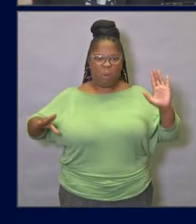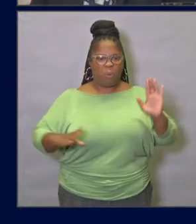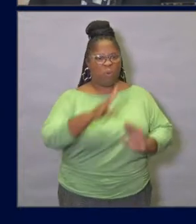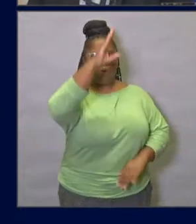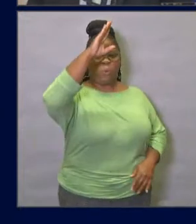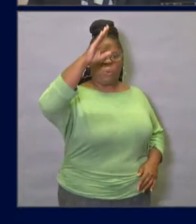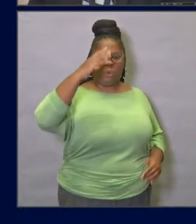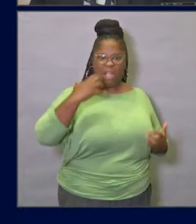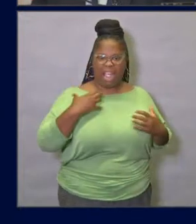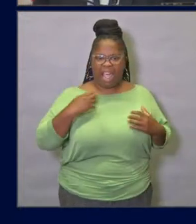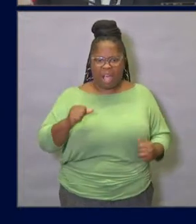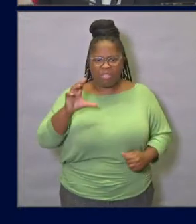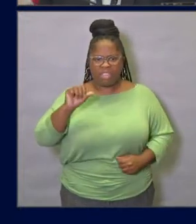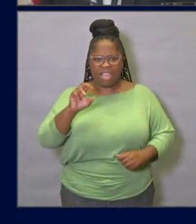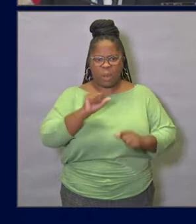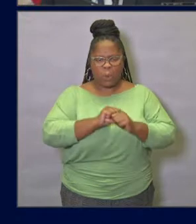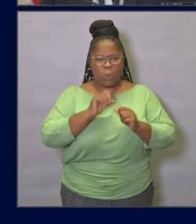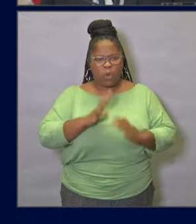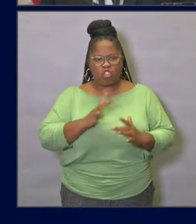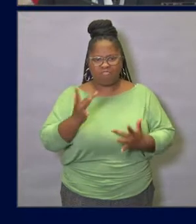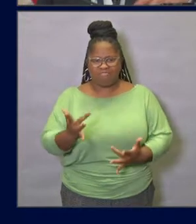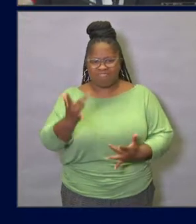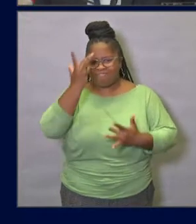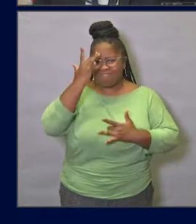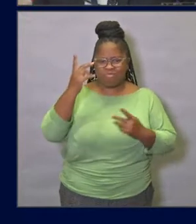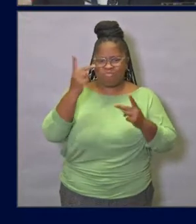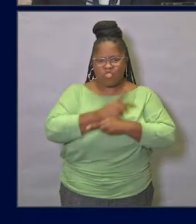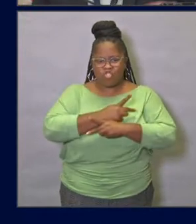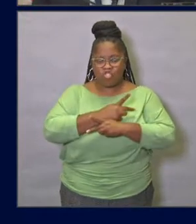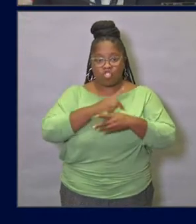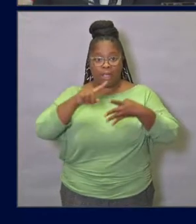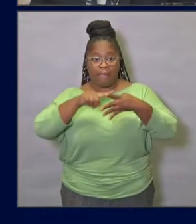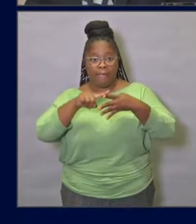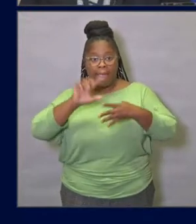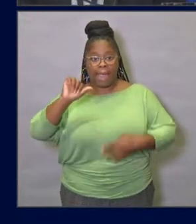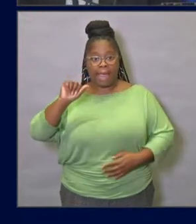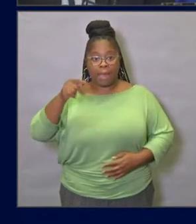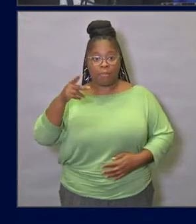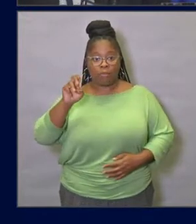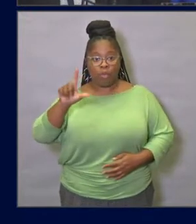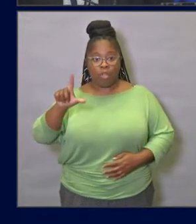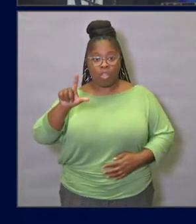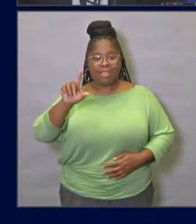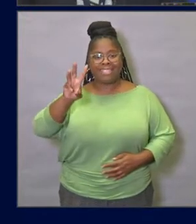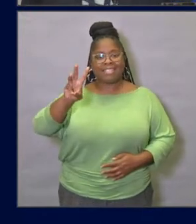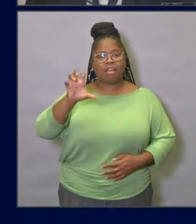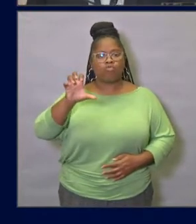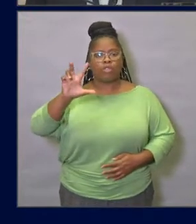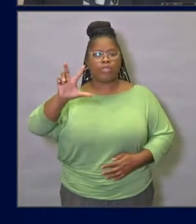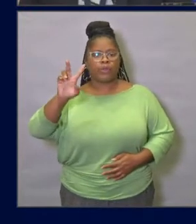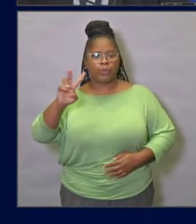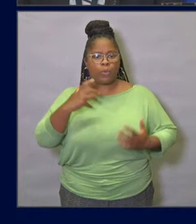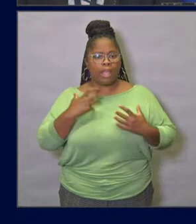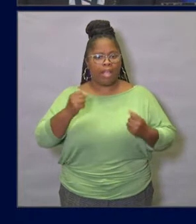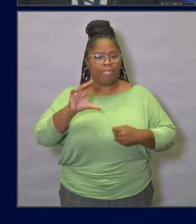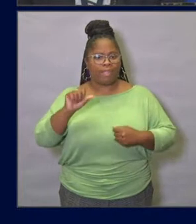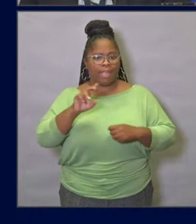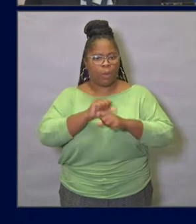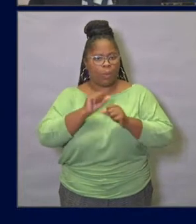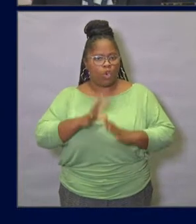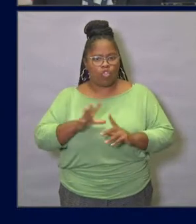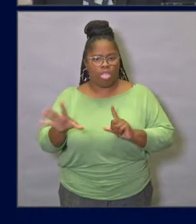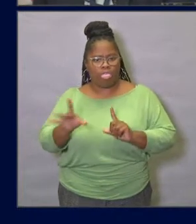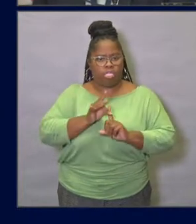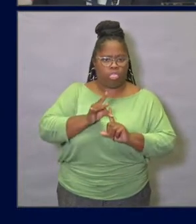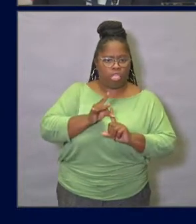652 cases in early April, as you could see that first peak there. As the virus was better understood and